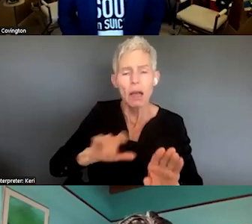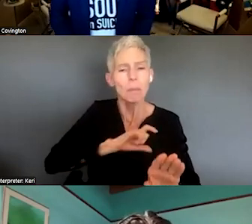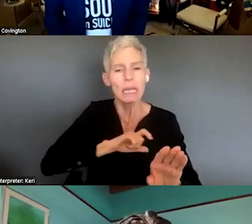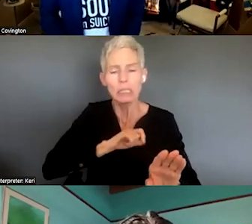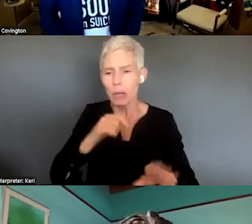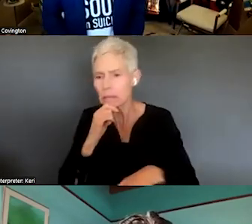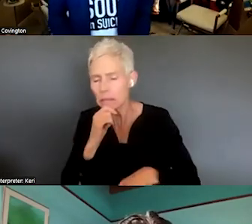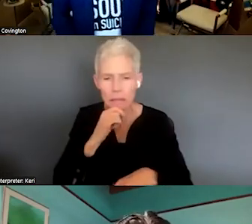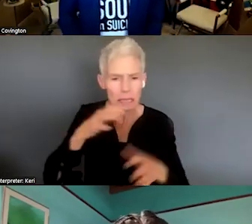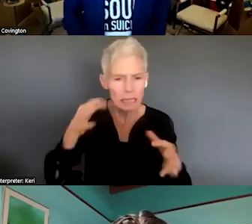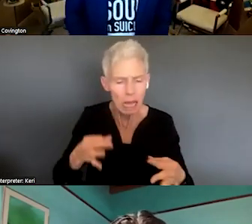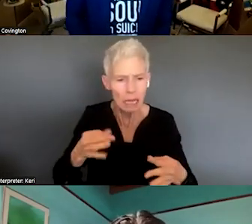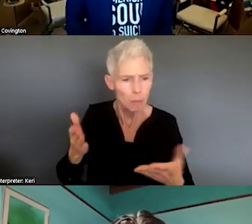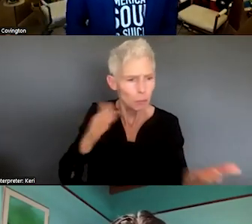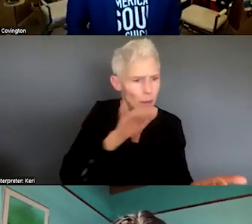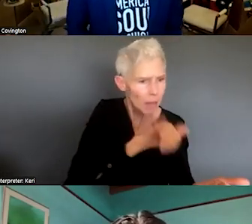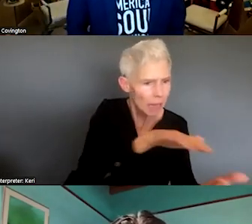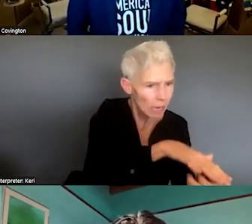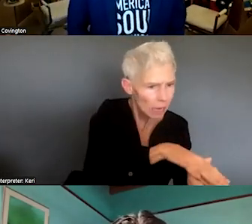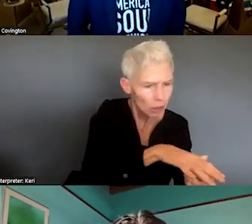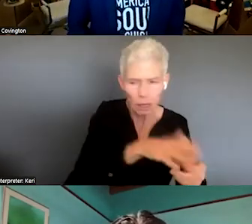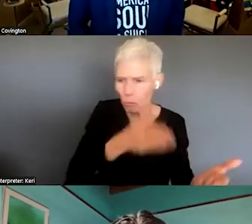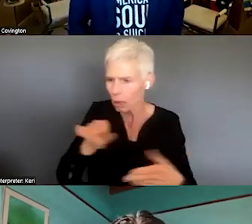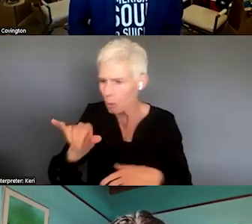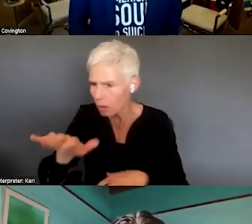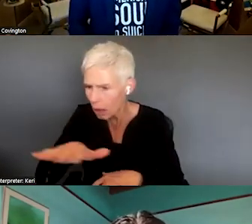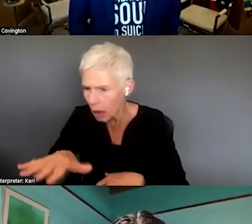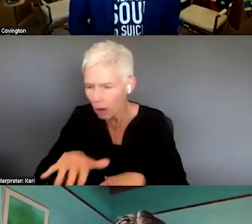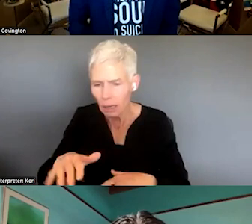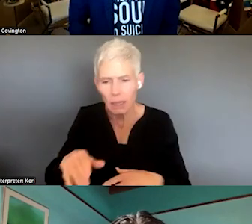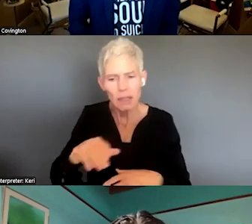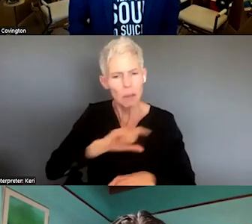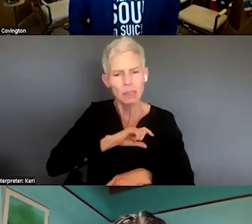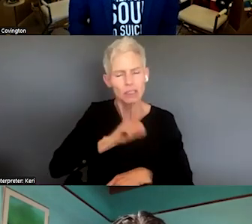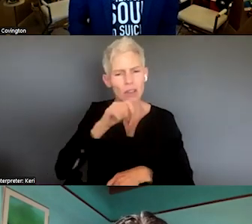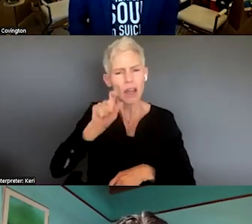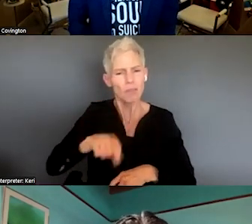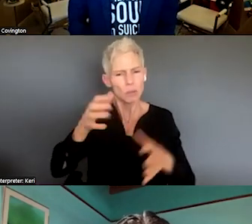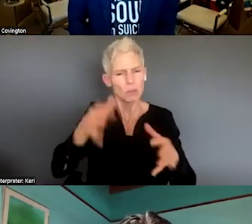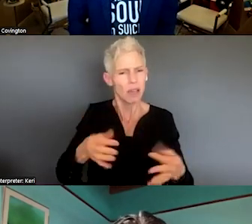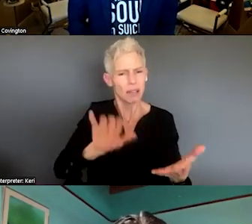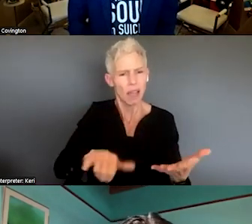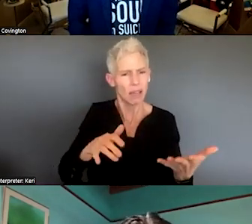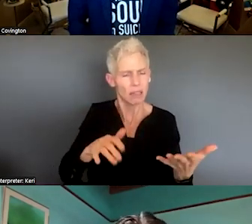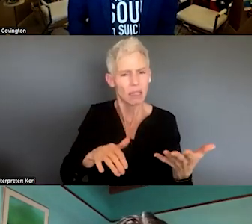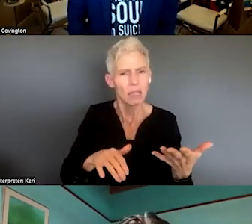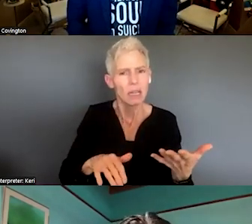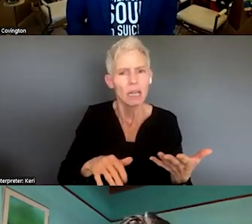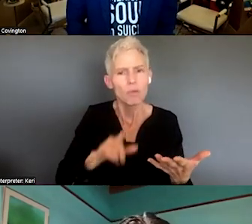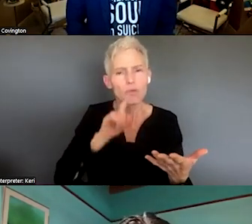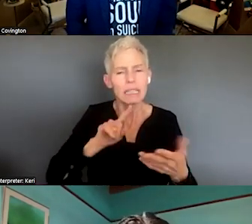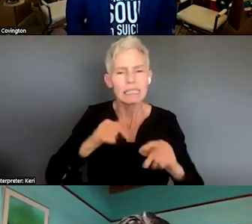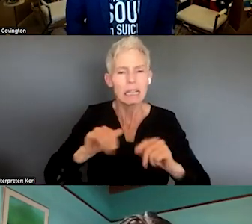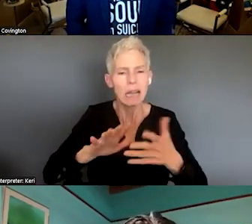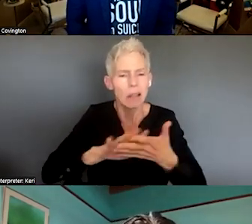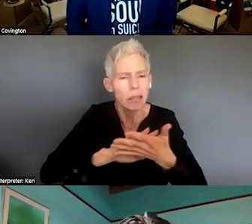deciding where to bring people. Um, and we kind of like, it's really unclear, it's sort of a gray area as